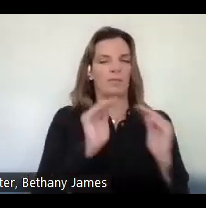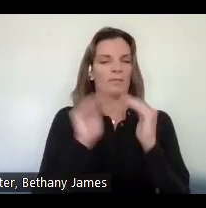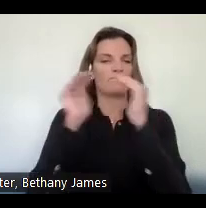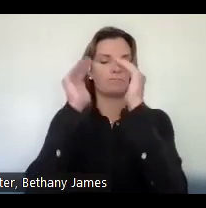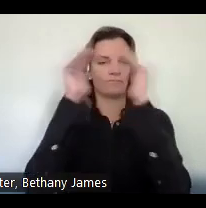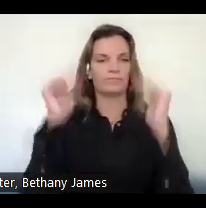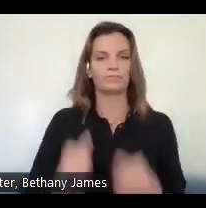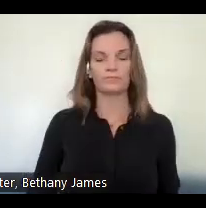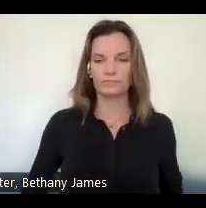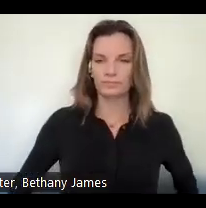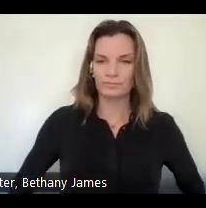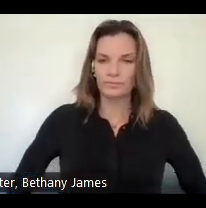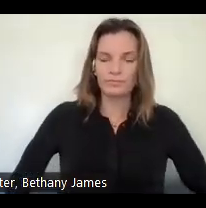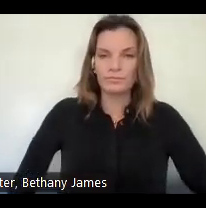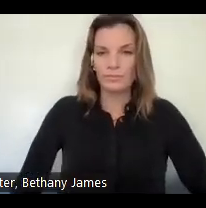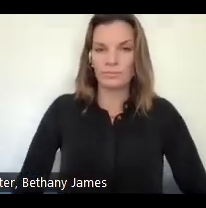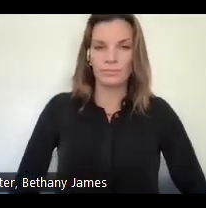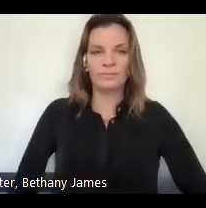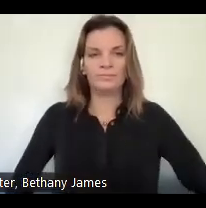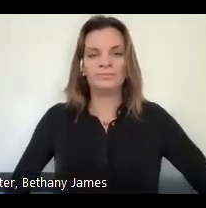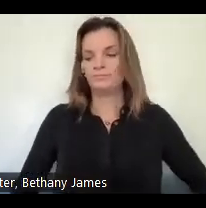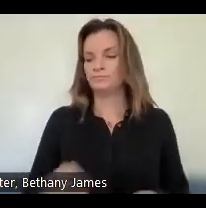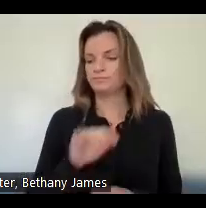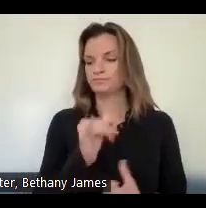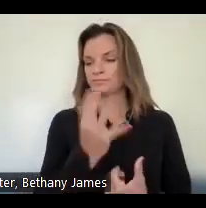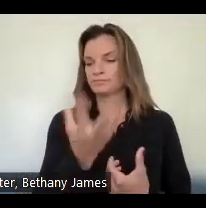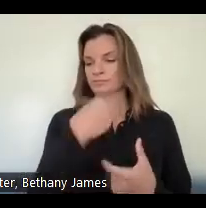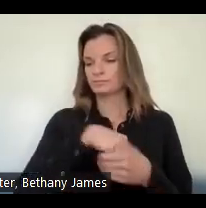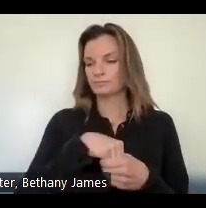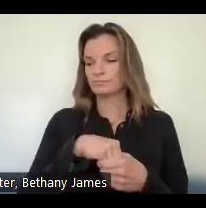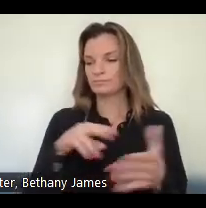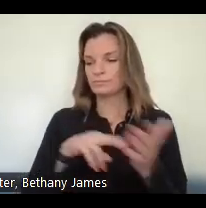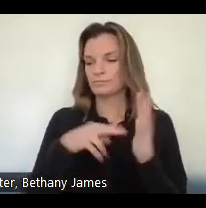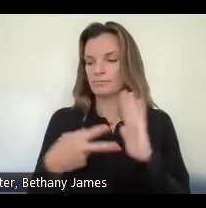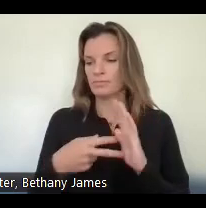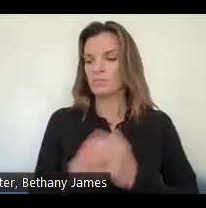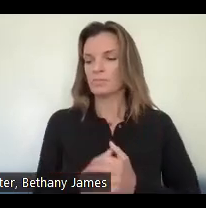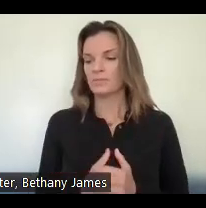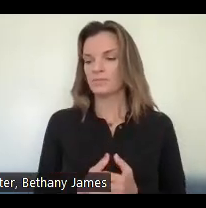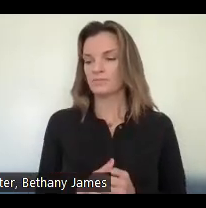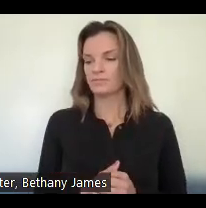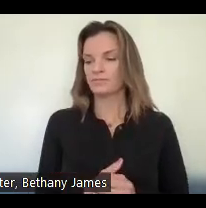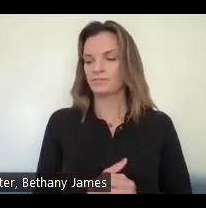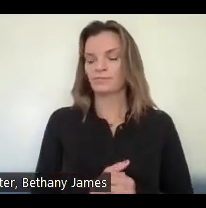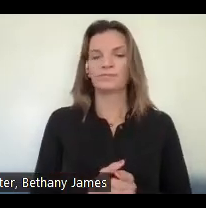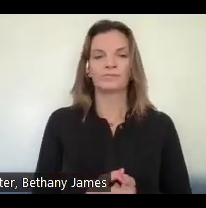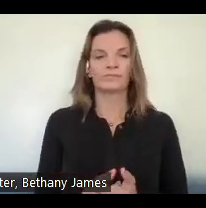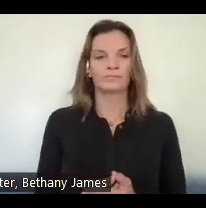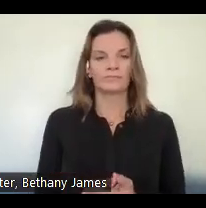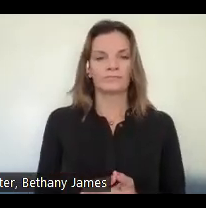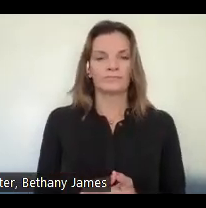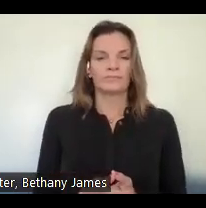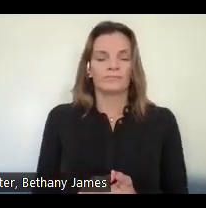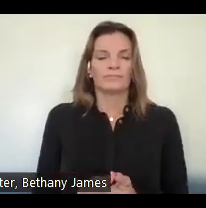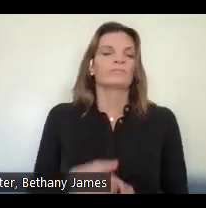So what is actual autism? If we know that with an IQ or the